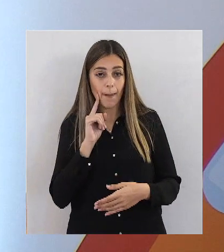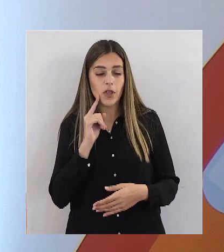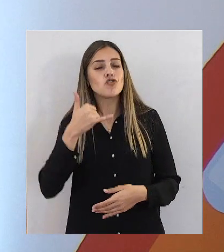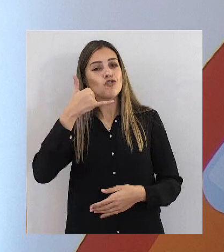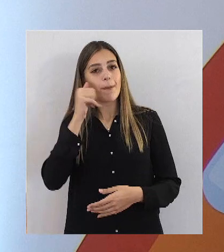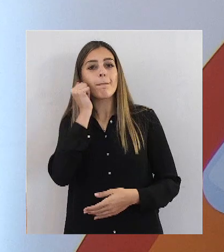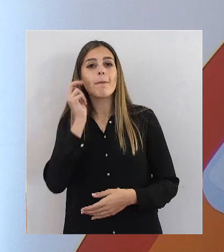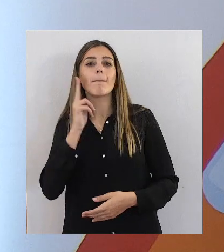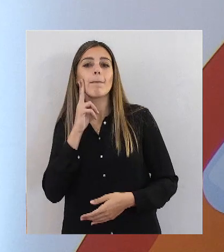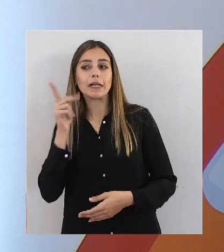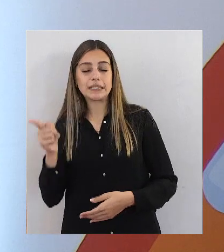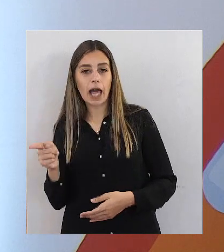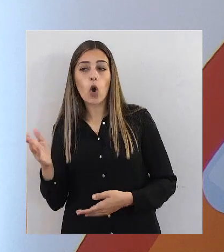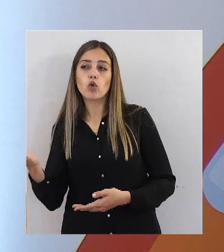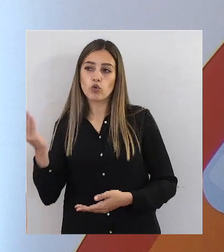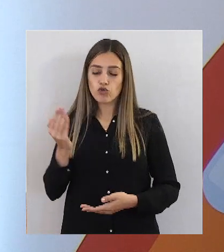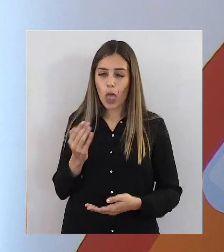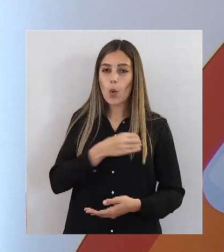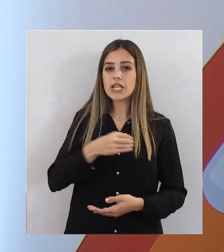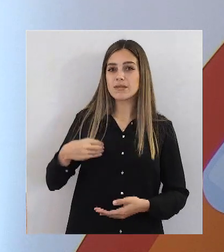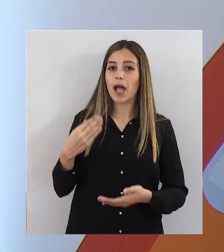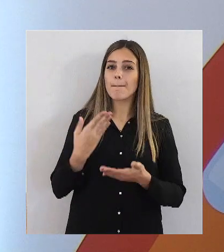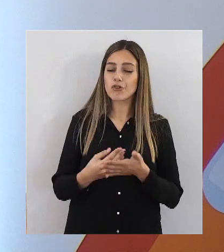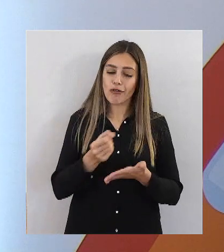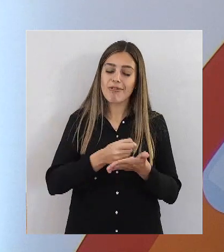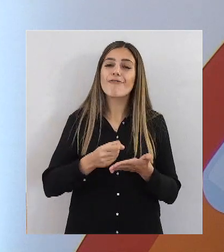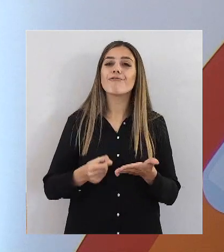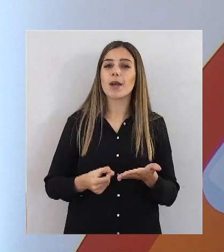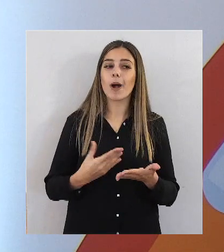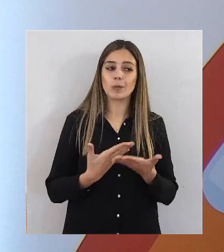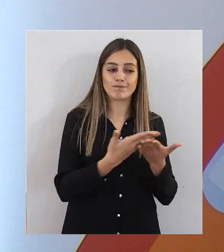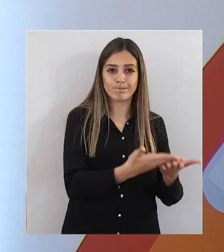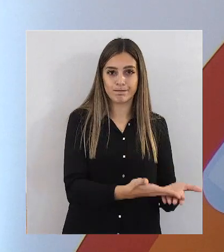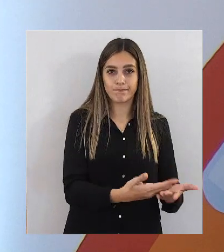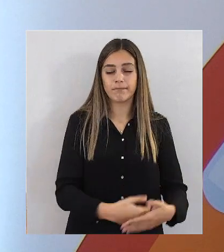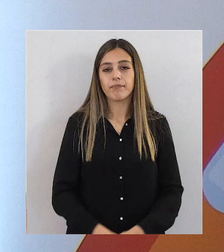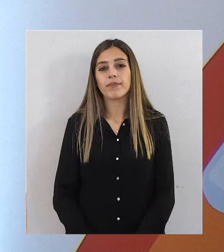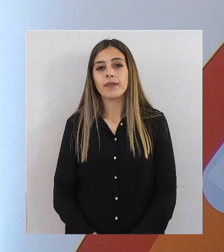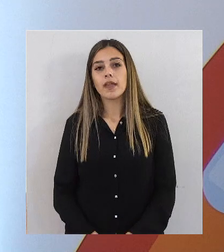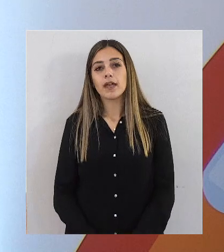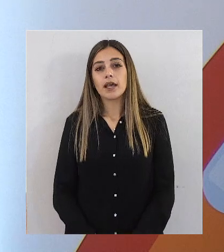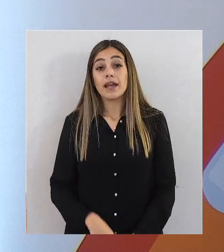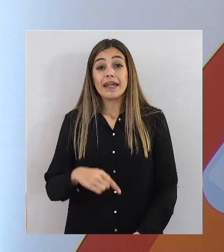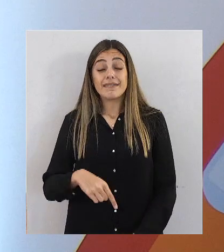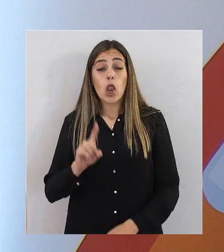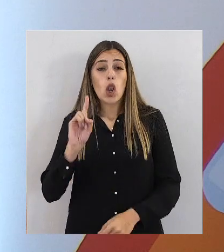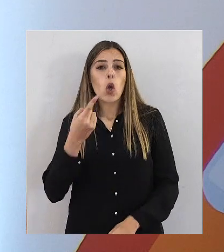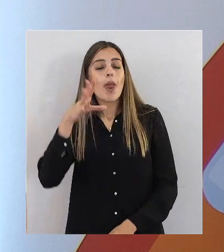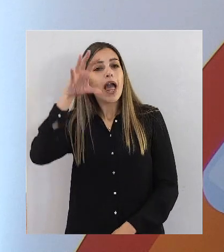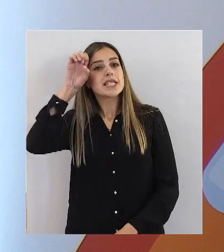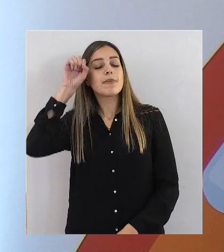their son. This was my first experience in which I came face to face to lived realities of trans